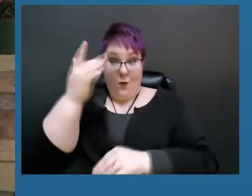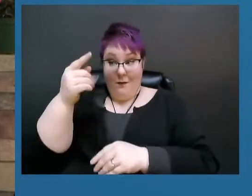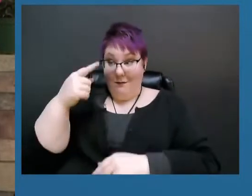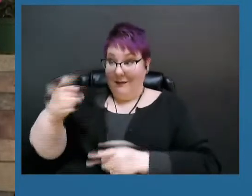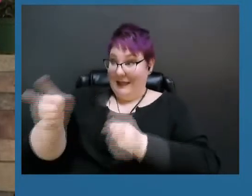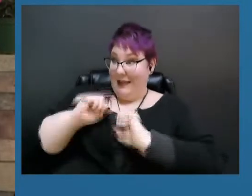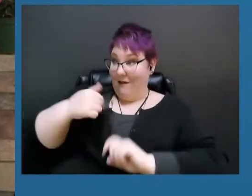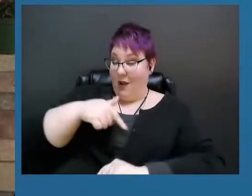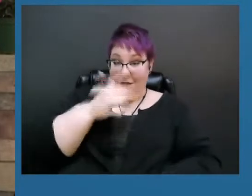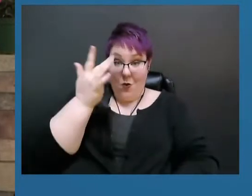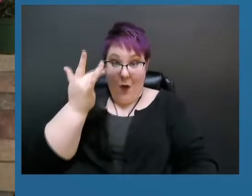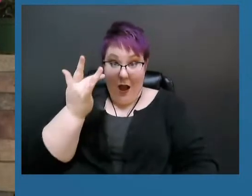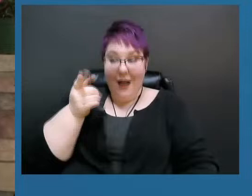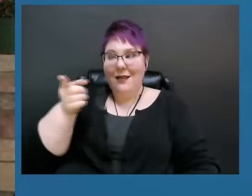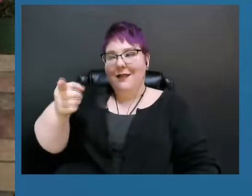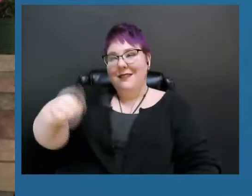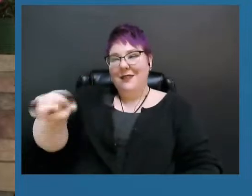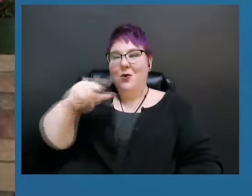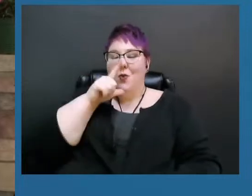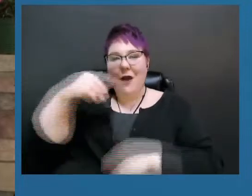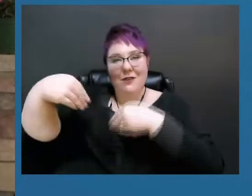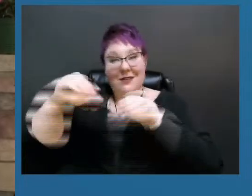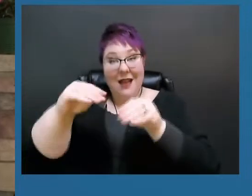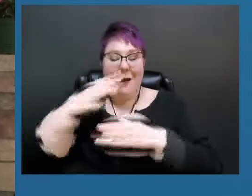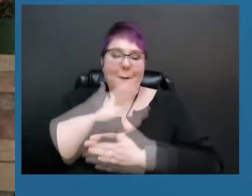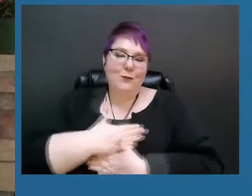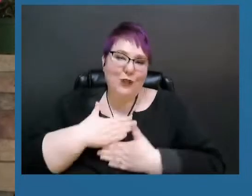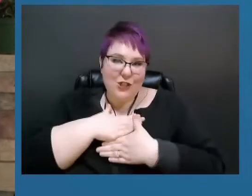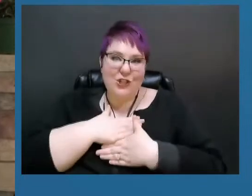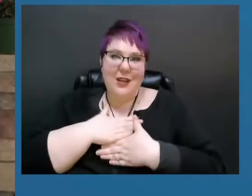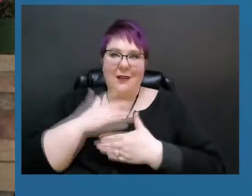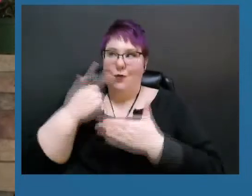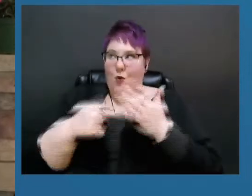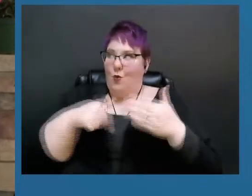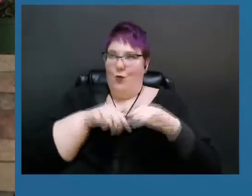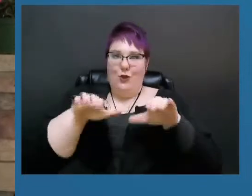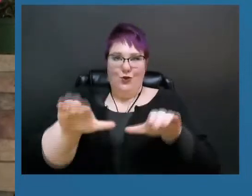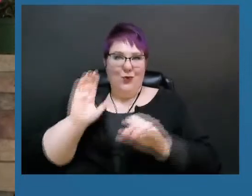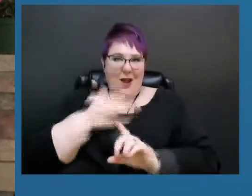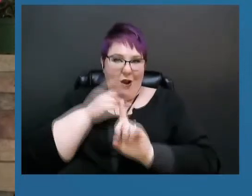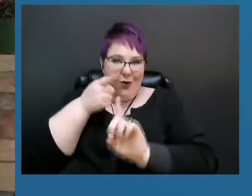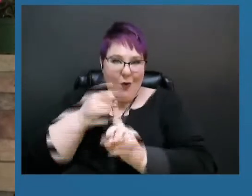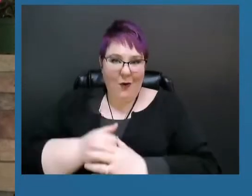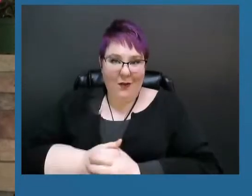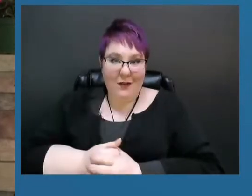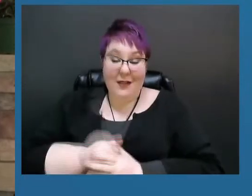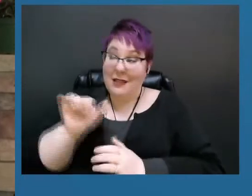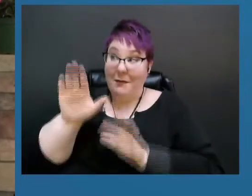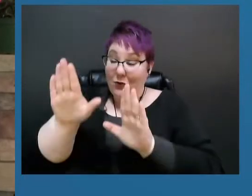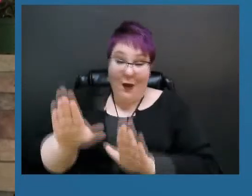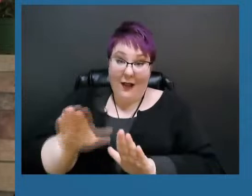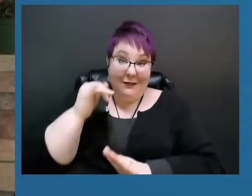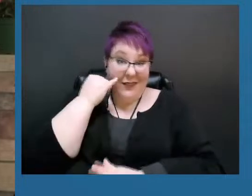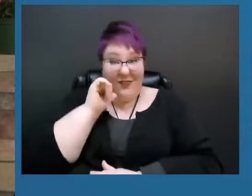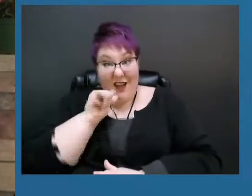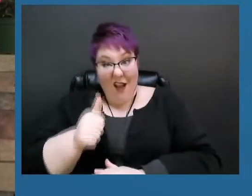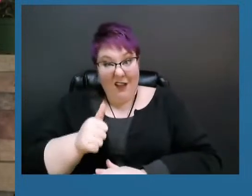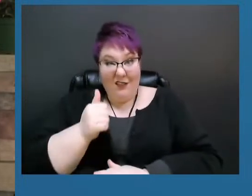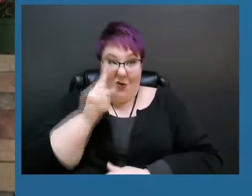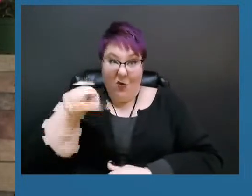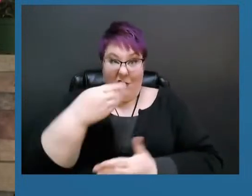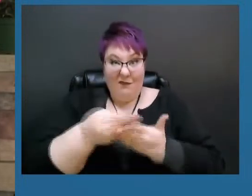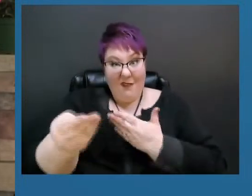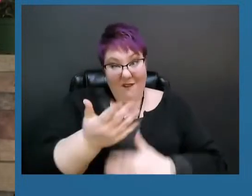mission, that we were going to turn them over for owner occupancy. And that's wonderful. Otherwise, we'd have 5. So